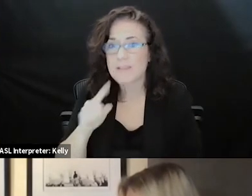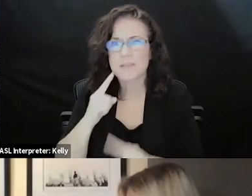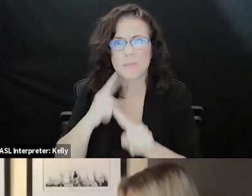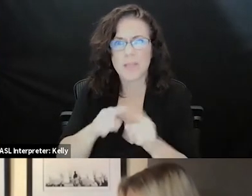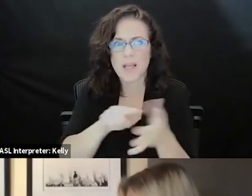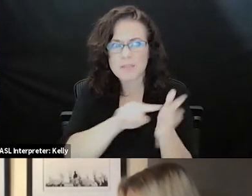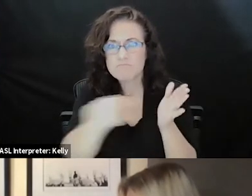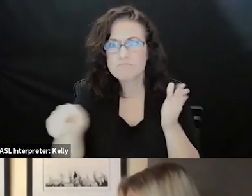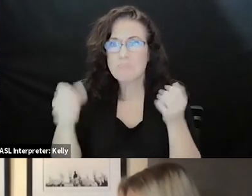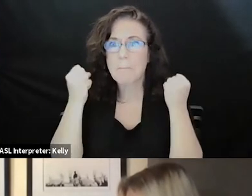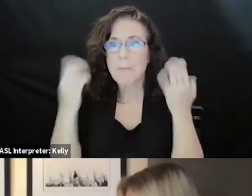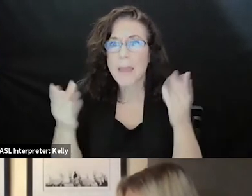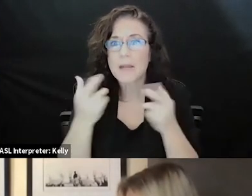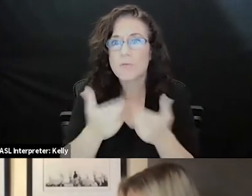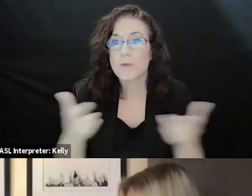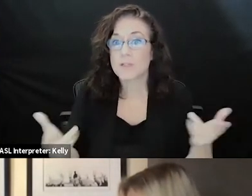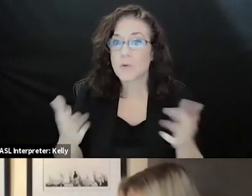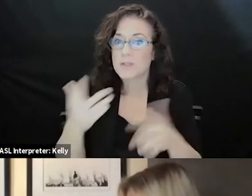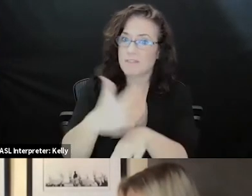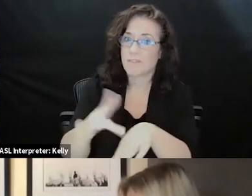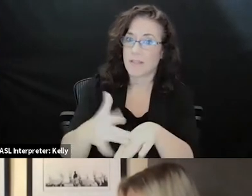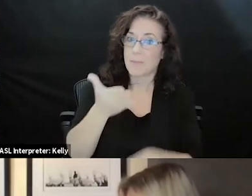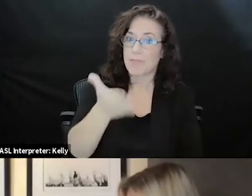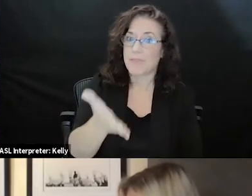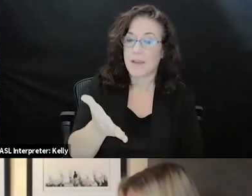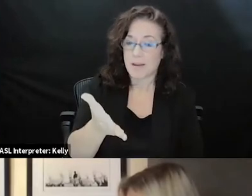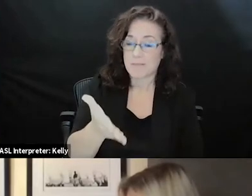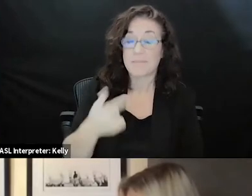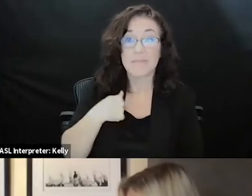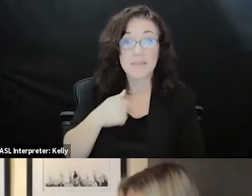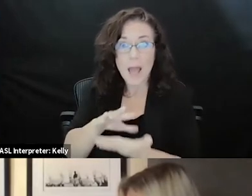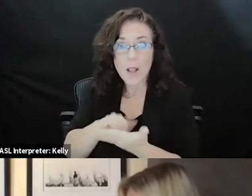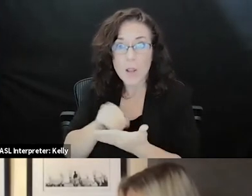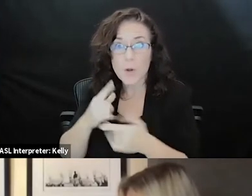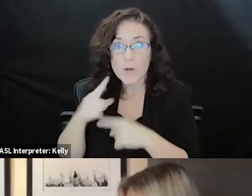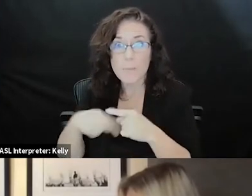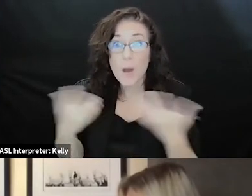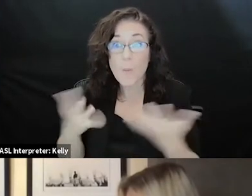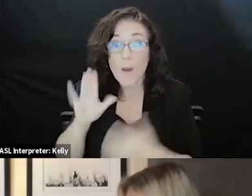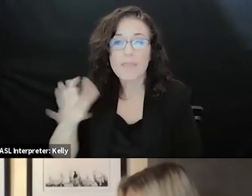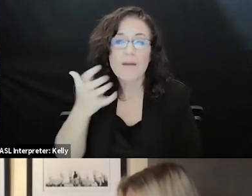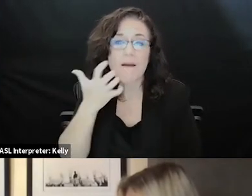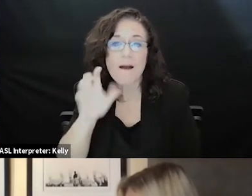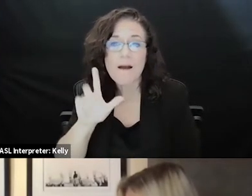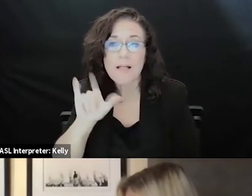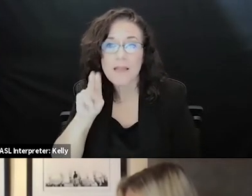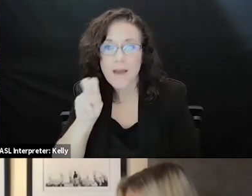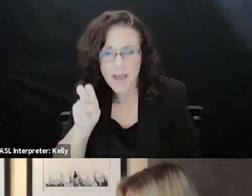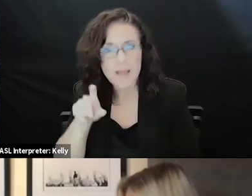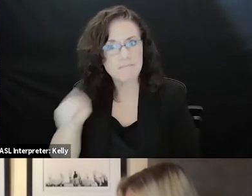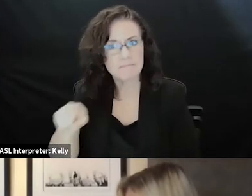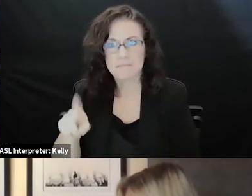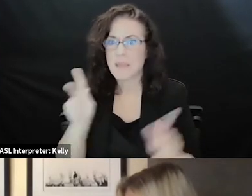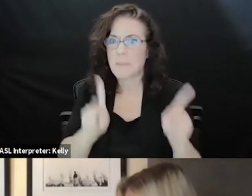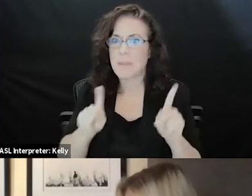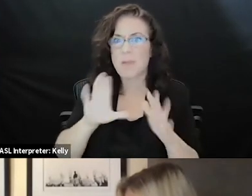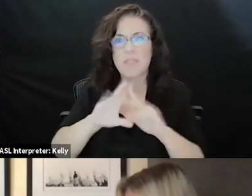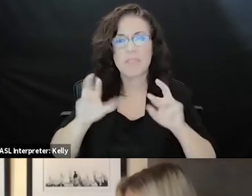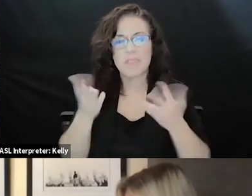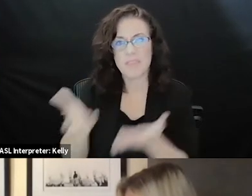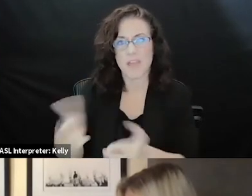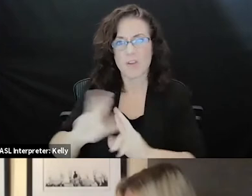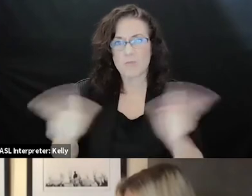families i learned about the hotline that they have which is manned from 7 a.m to 7 p.m and can